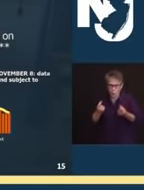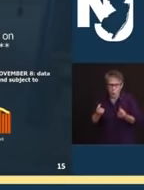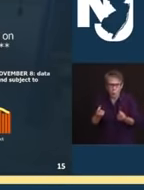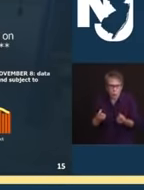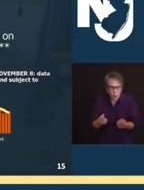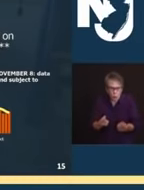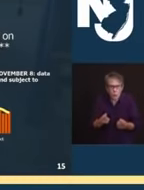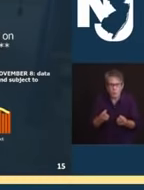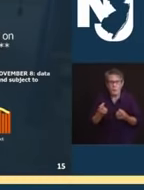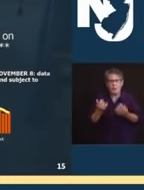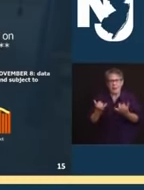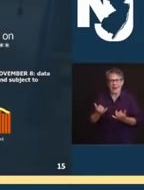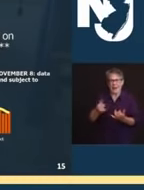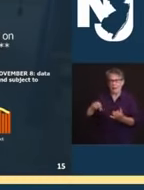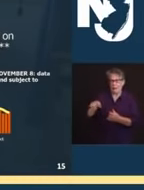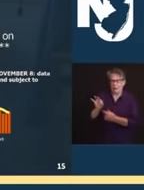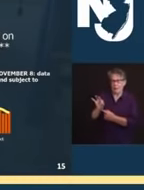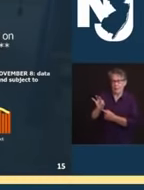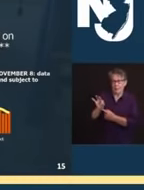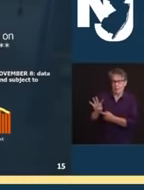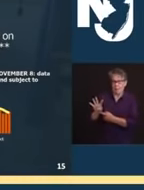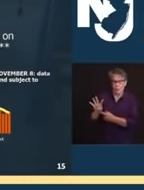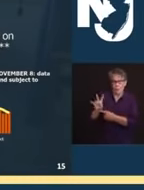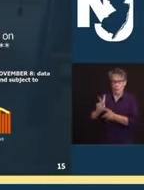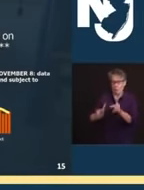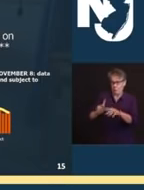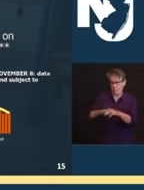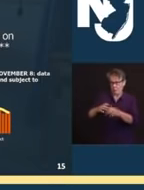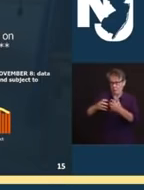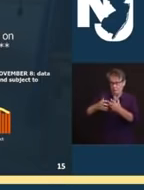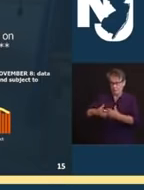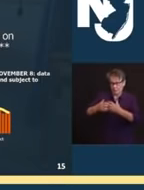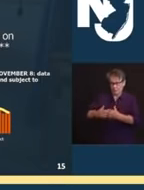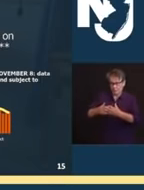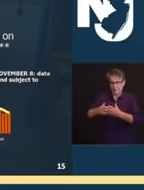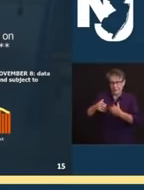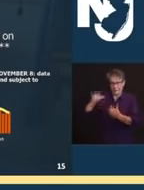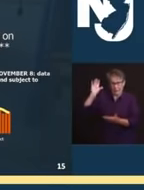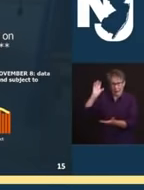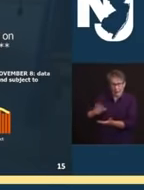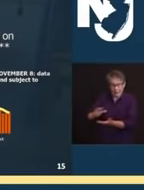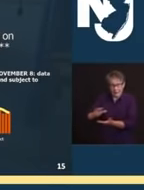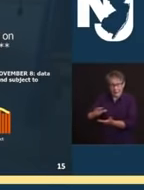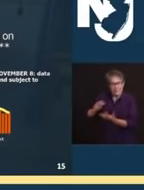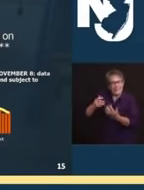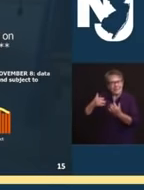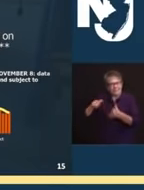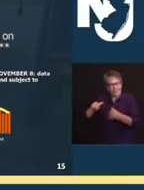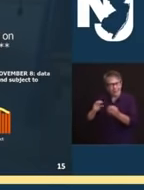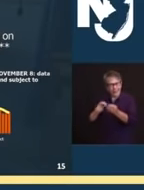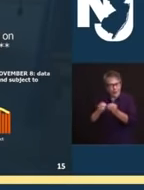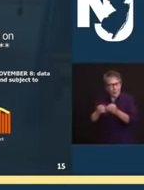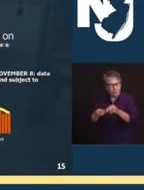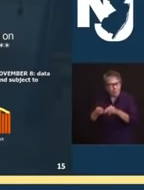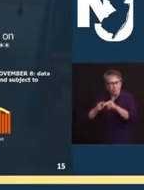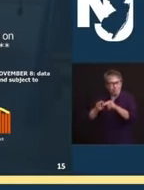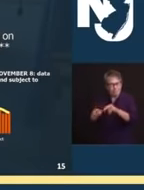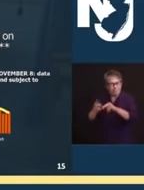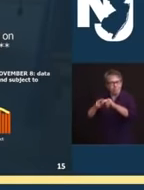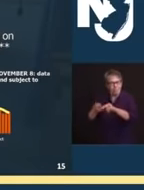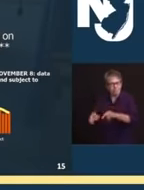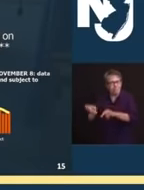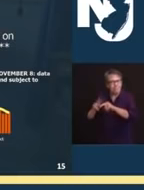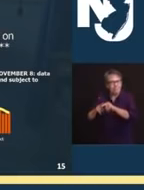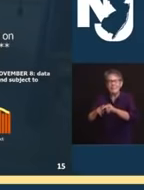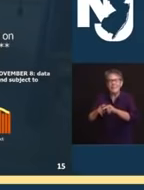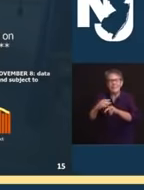and Tina. But there's no question the numbers are going up and in the wrong direction. So in